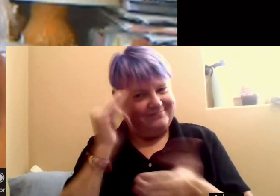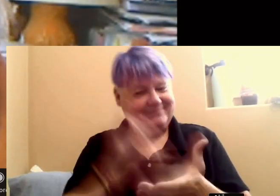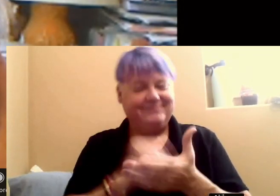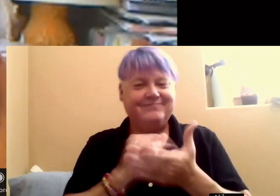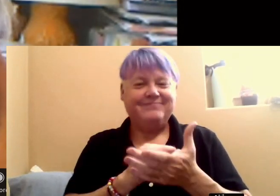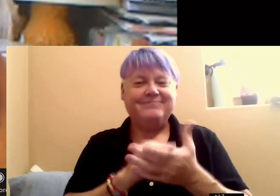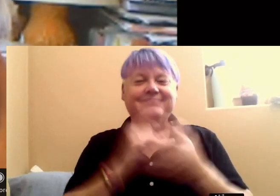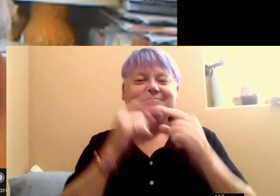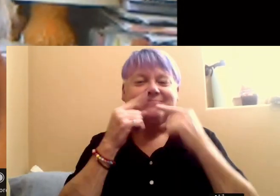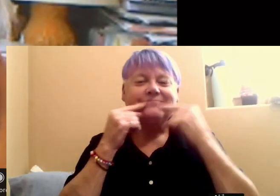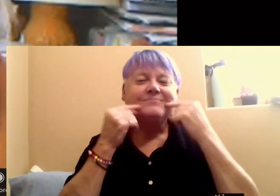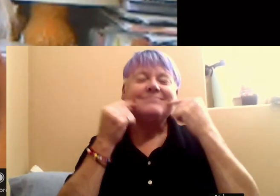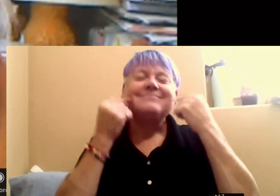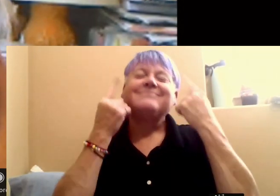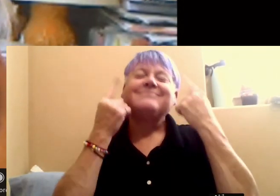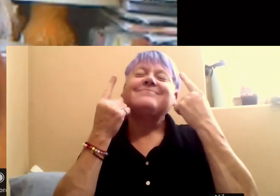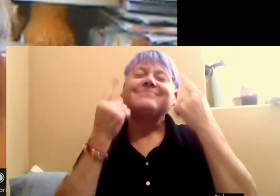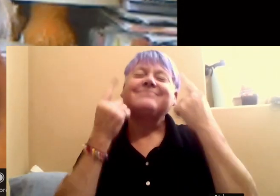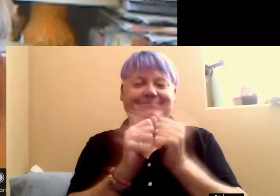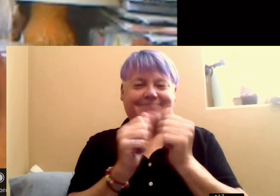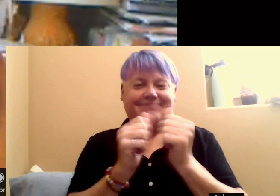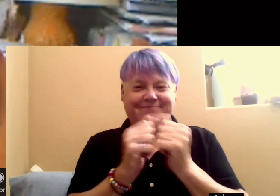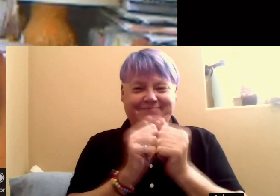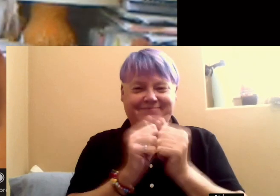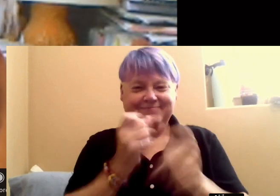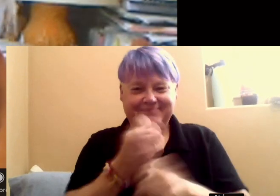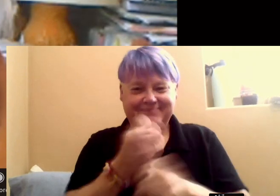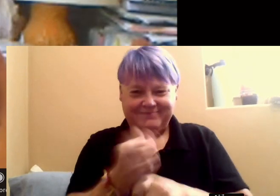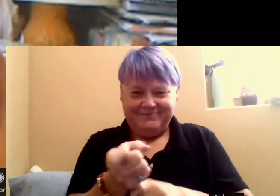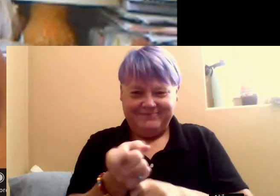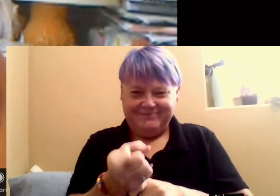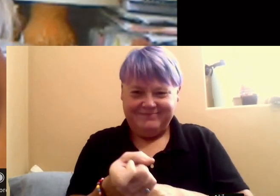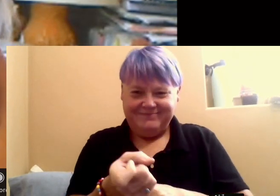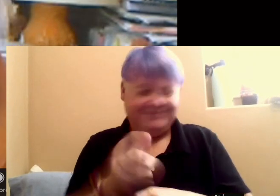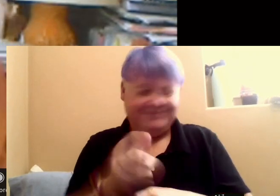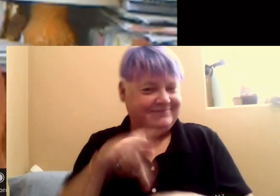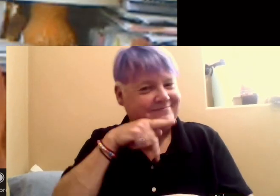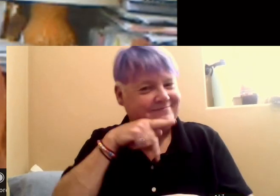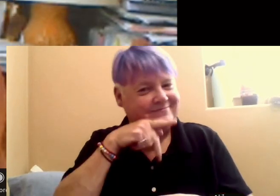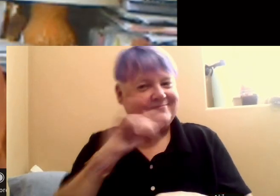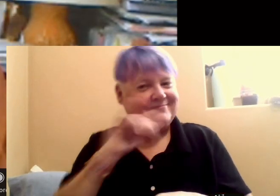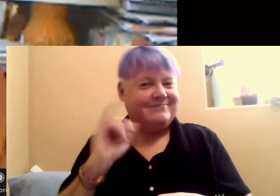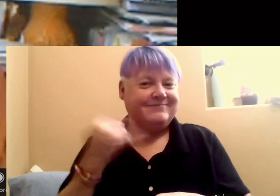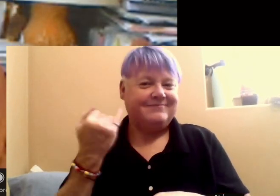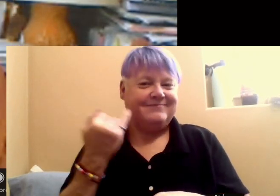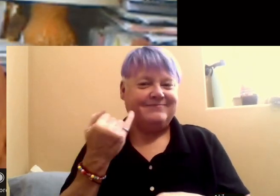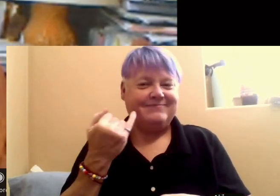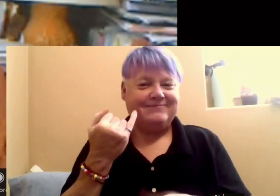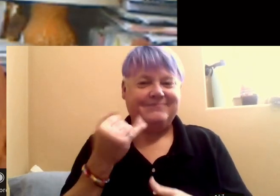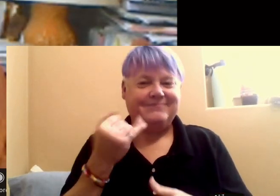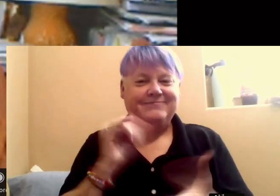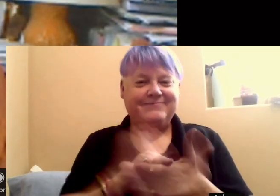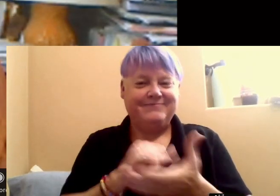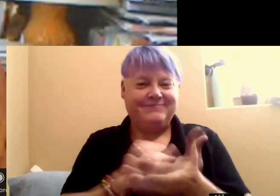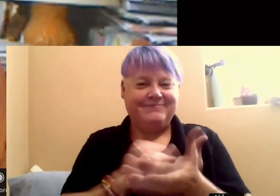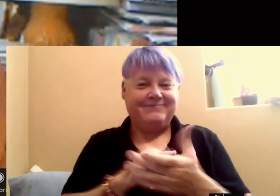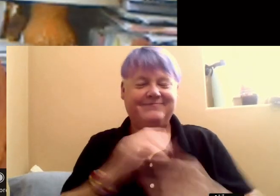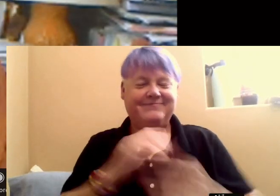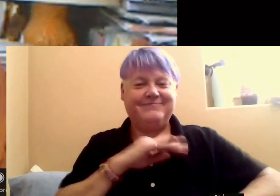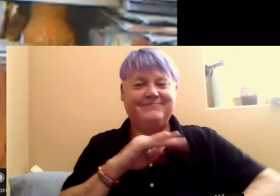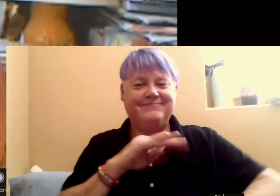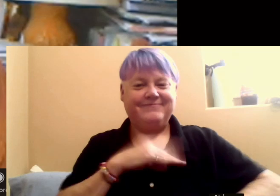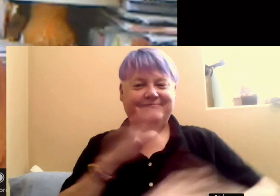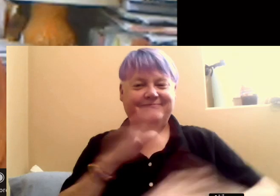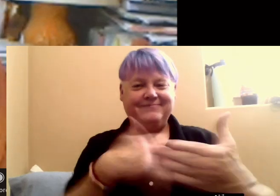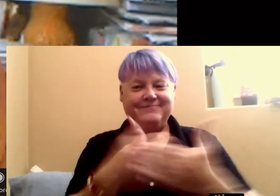supermodel smile with the trickster underlay. Priscilla Jane, I said, with that tone of satisfied arrival with